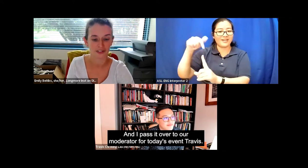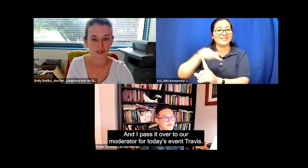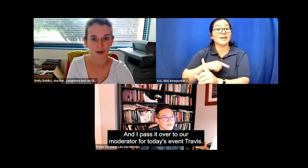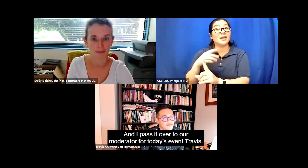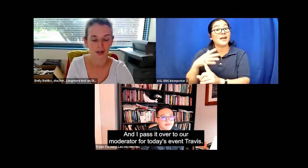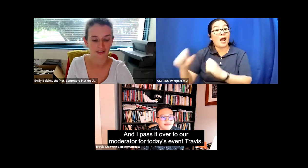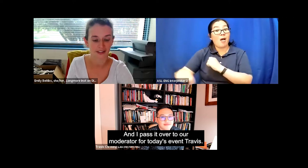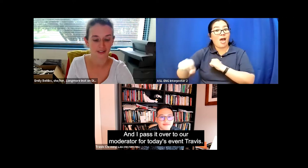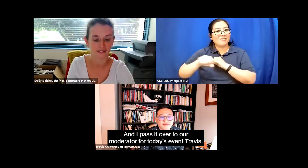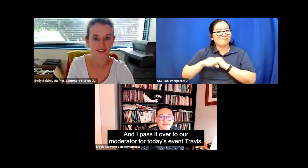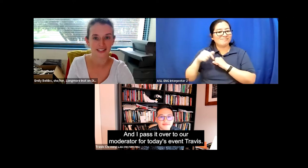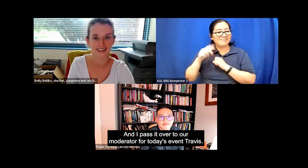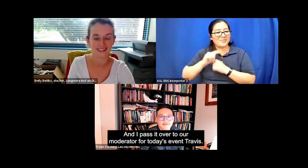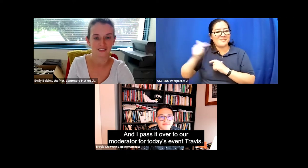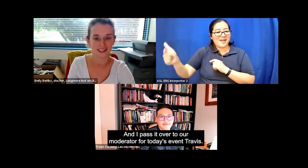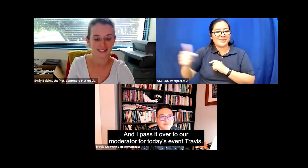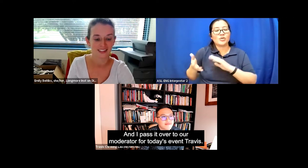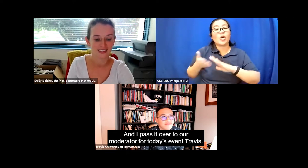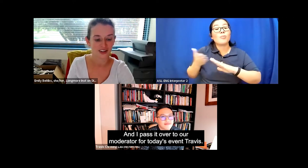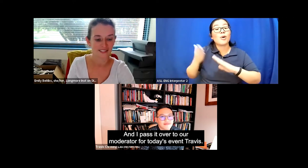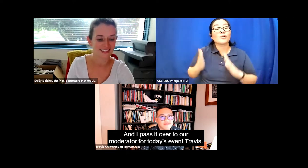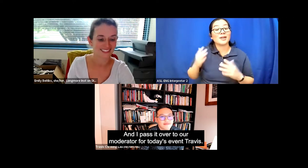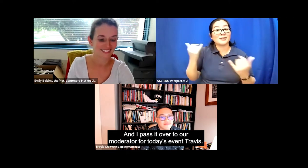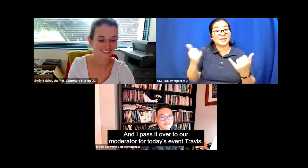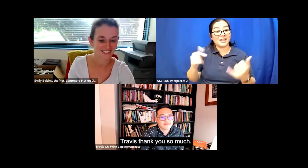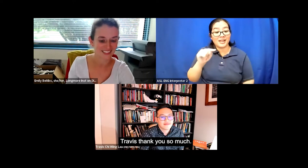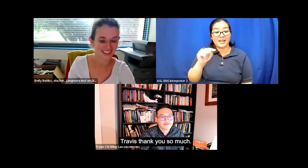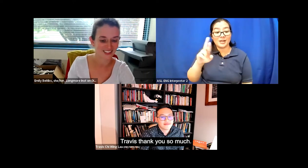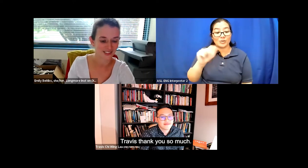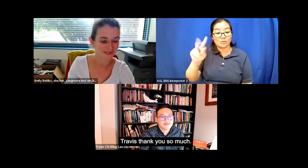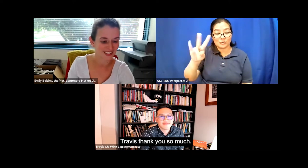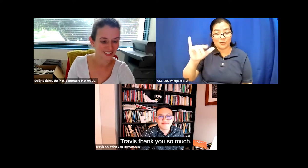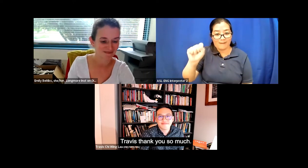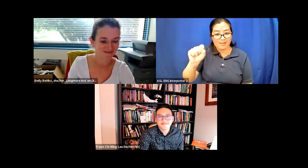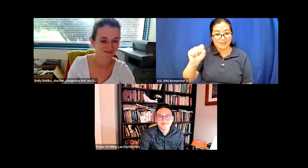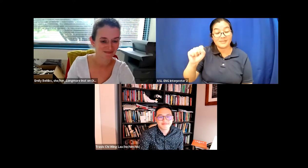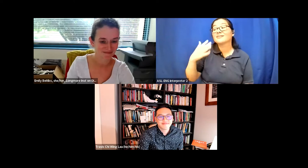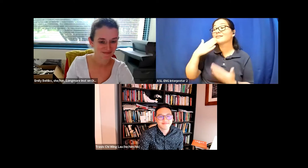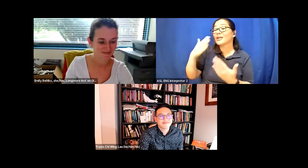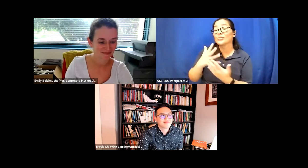it over to our moderator for today's event, Travis. Travis, thank you so much.